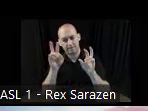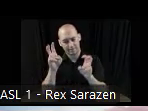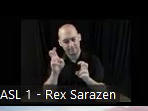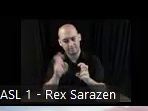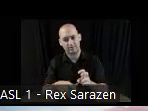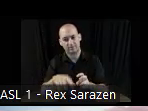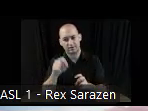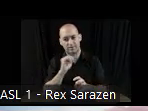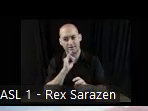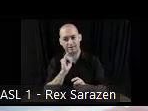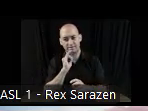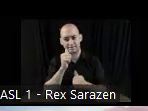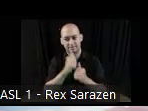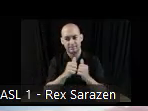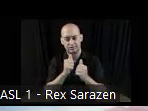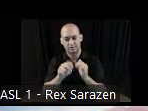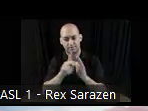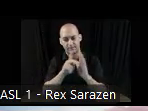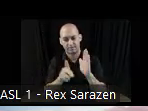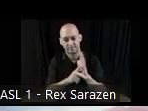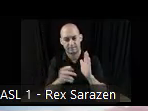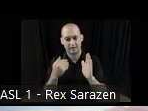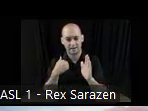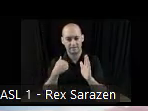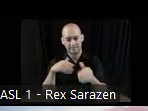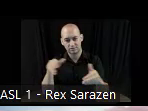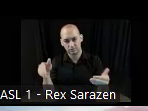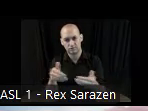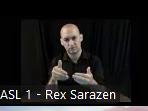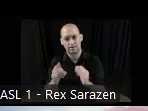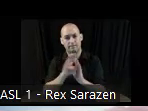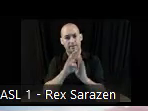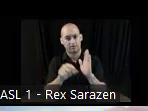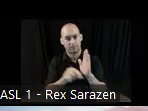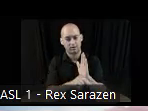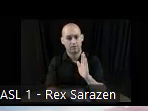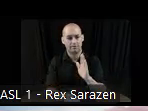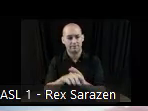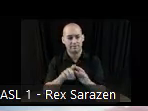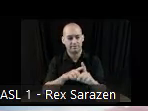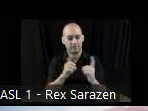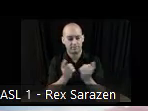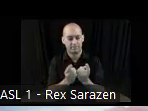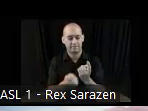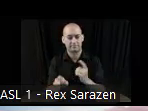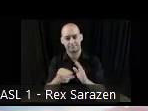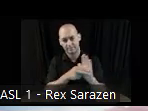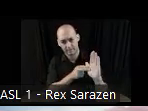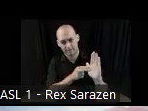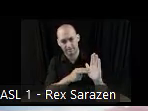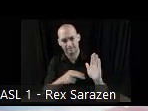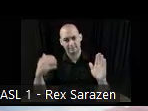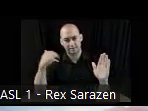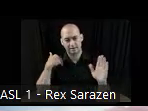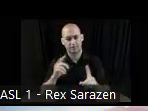are each policy has an introduction, a background about the department, highlighting the executive